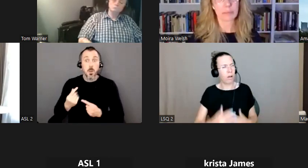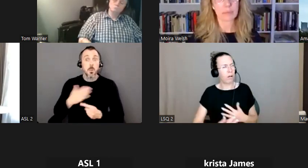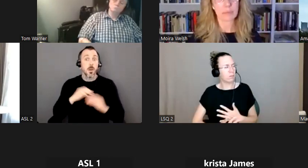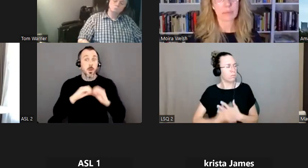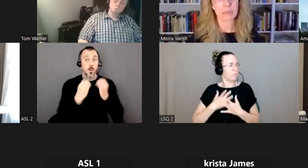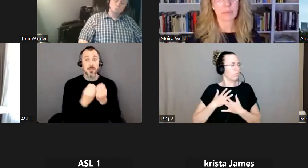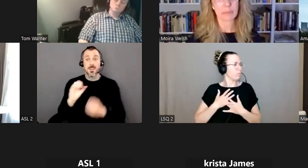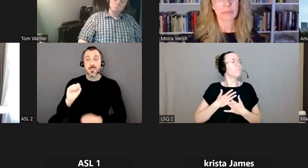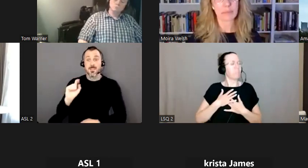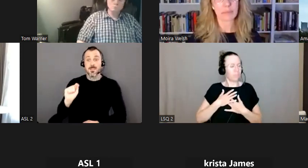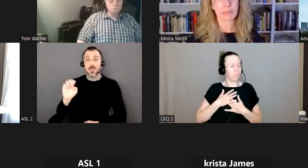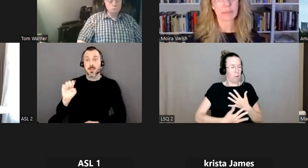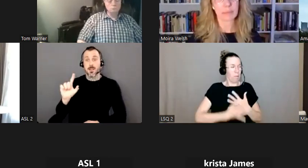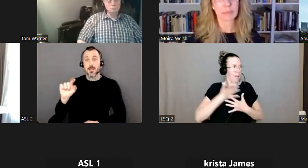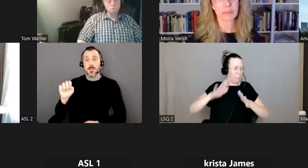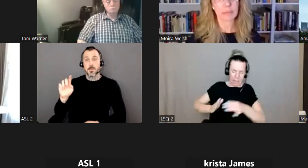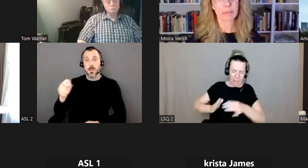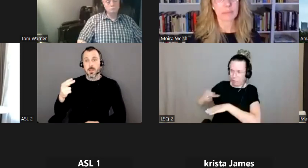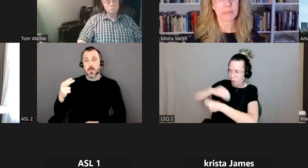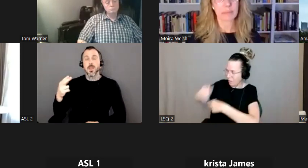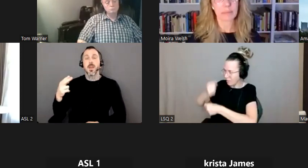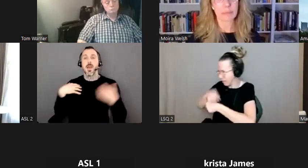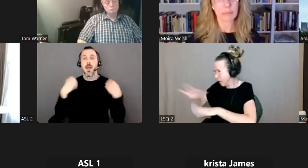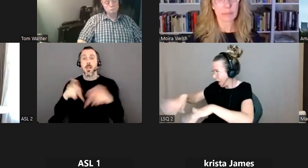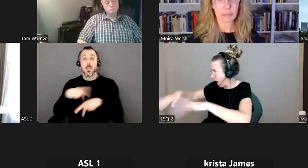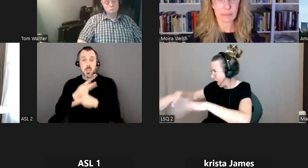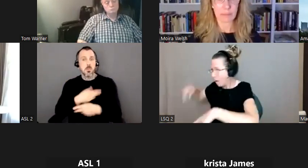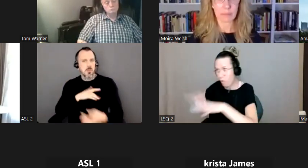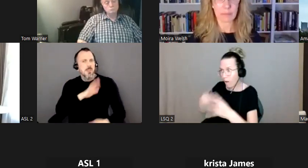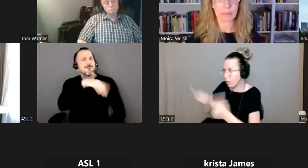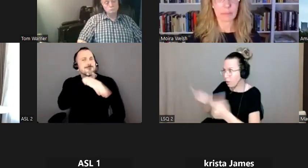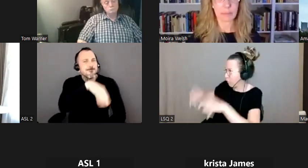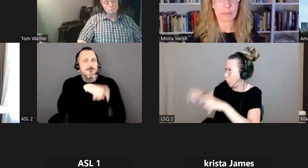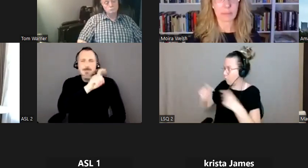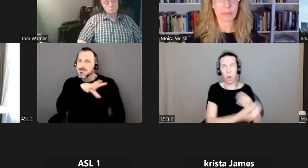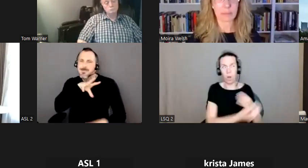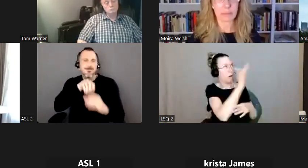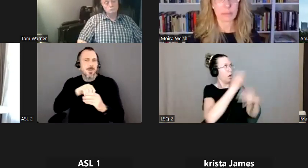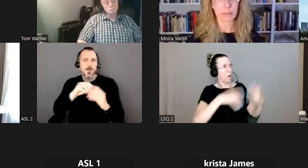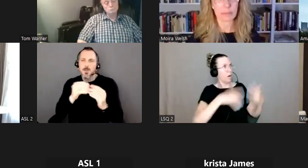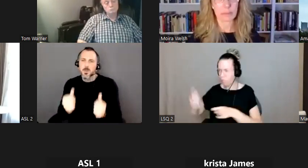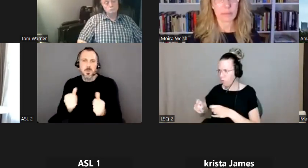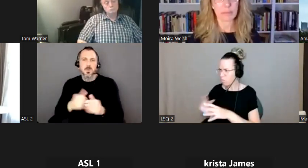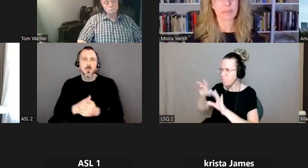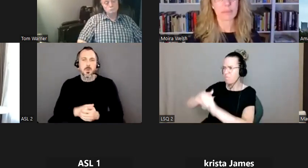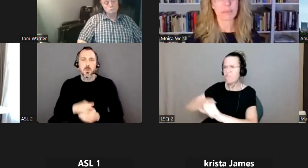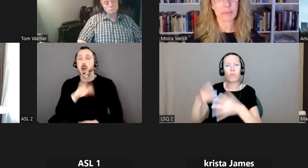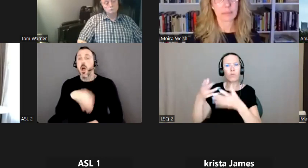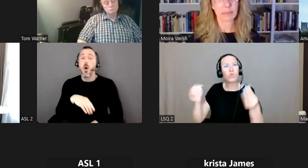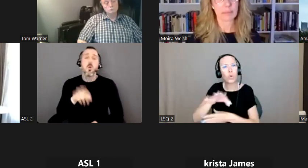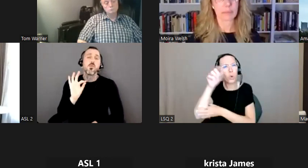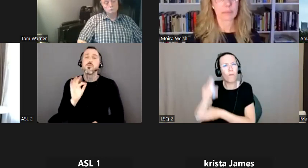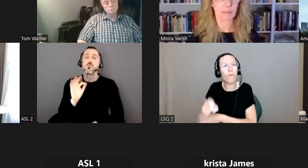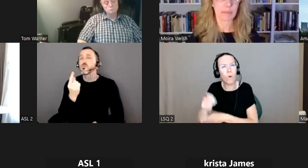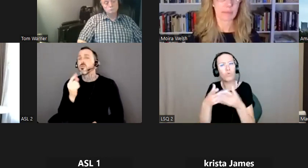Healthcare, and I said, we got to do something about this. We got to be part of the solution. We just can't, do our little things. We need to